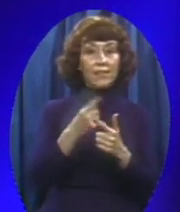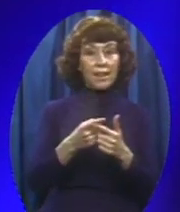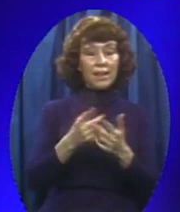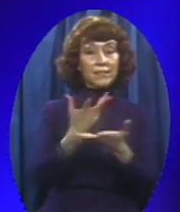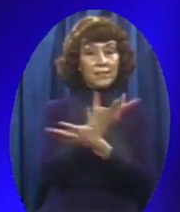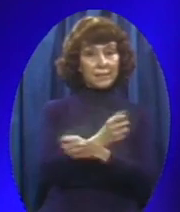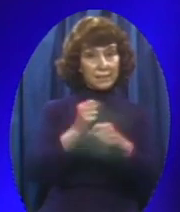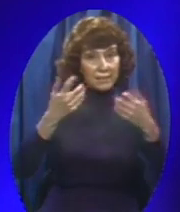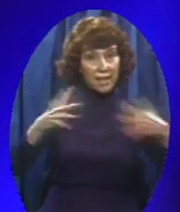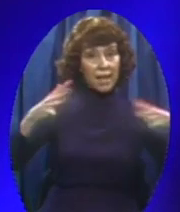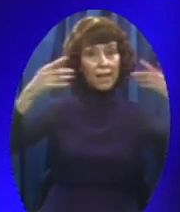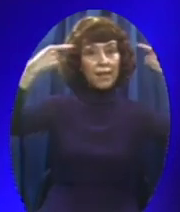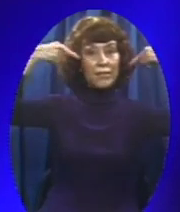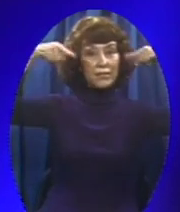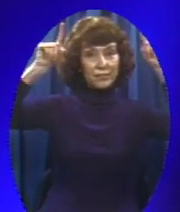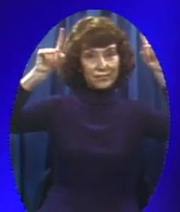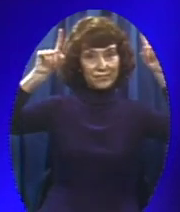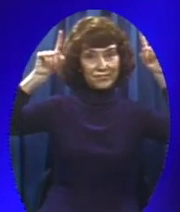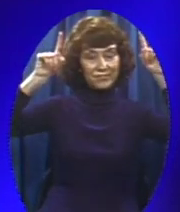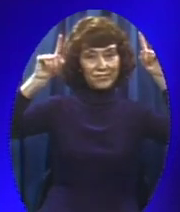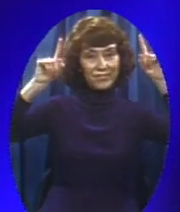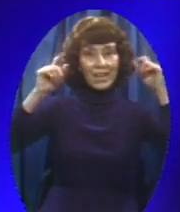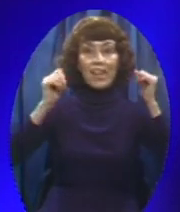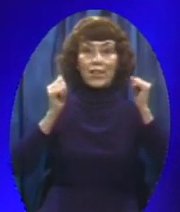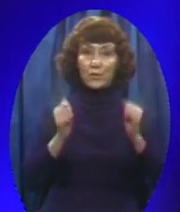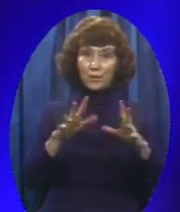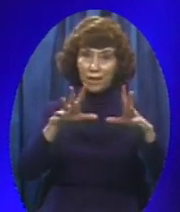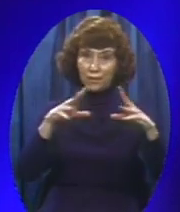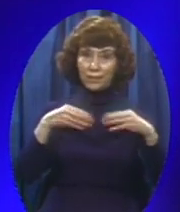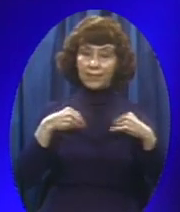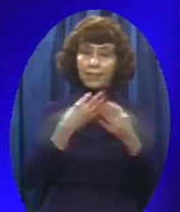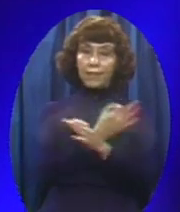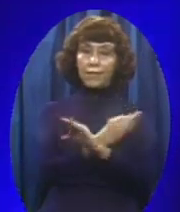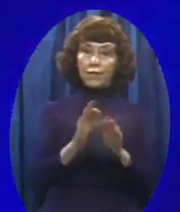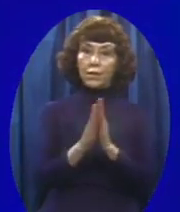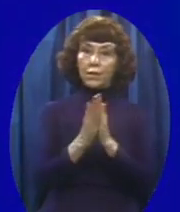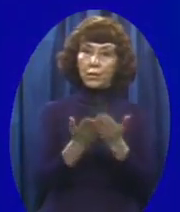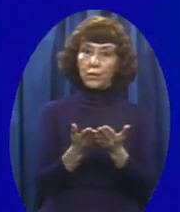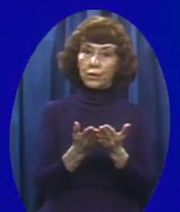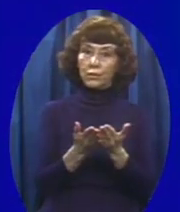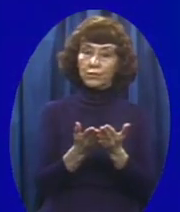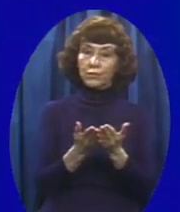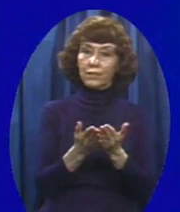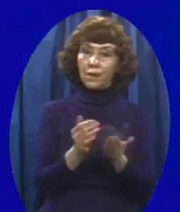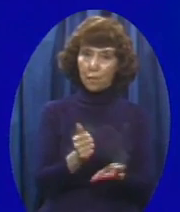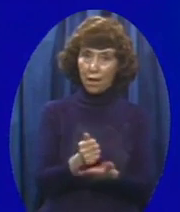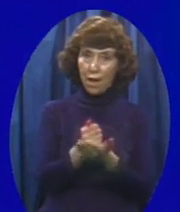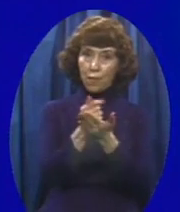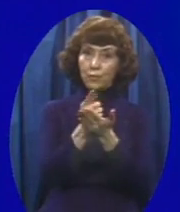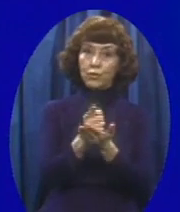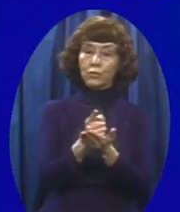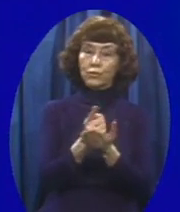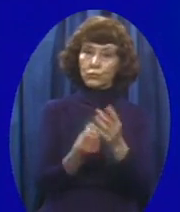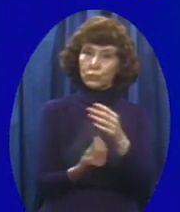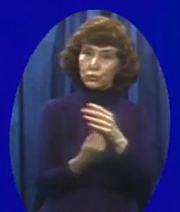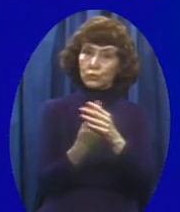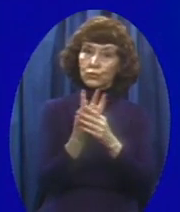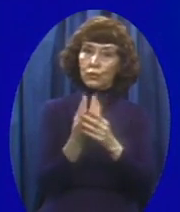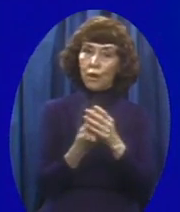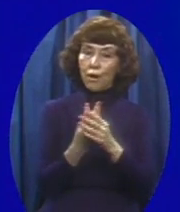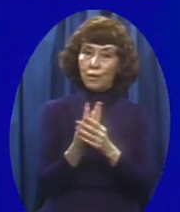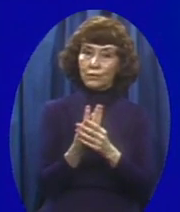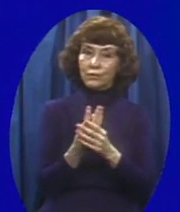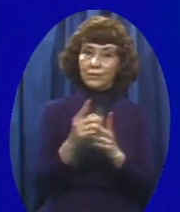have questions, give me a phone number. We'll call you at our expense, J.O. Grooms and other soul-winning pastors, and lead you to Christ on the phone. Prayer requests of any kind,